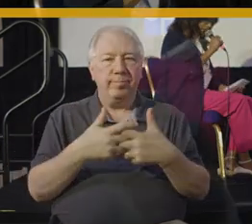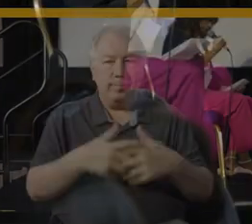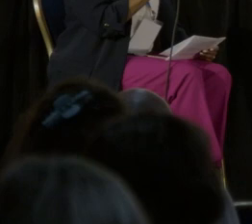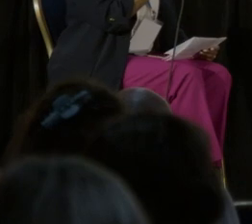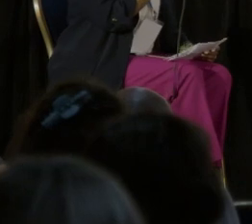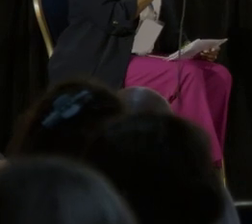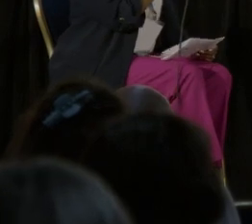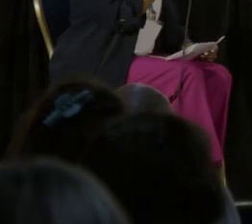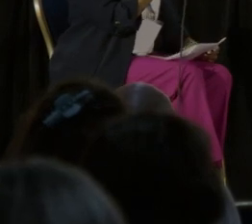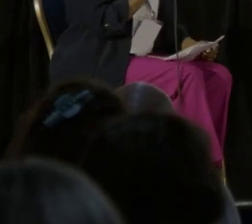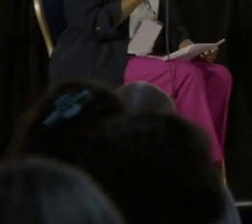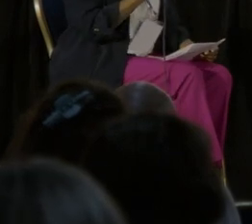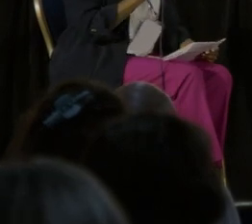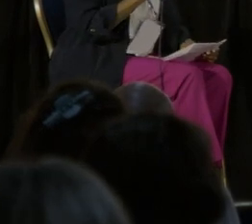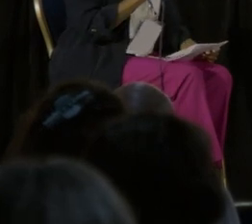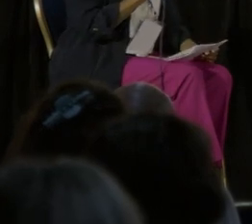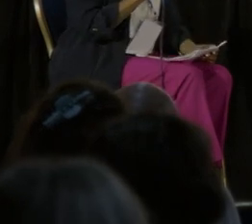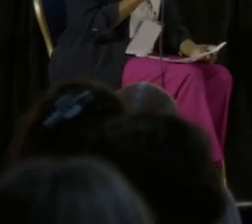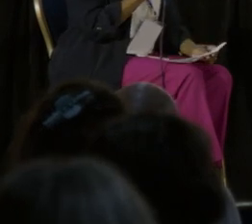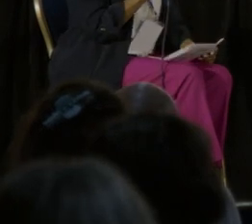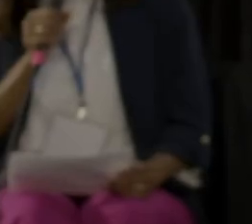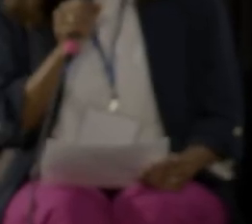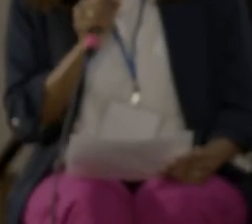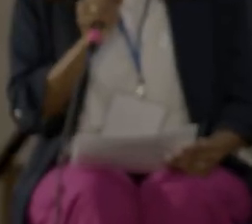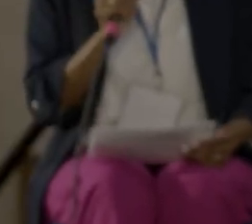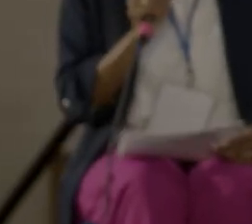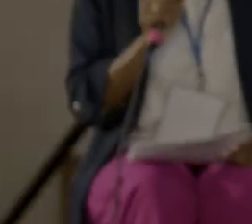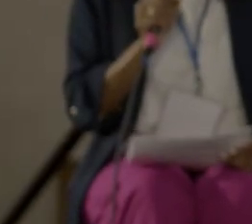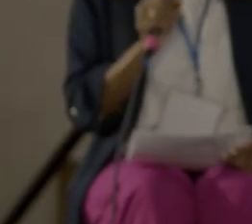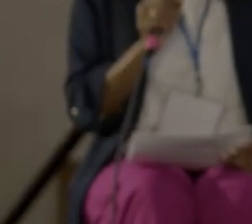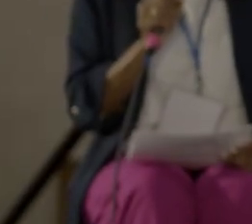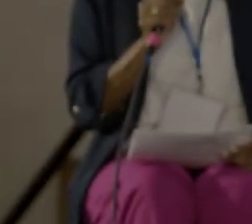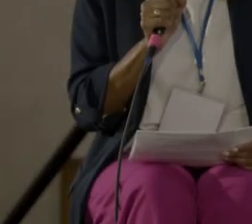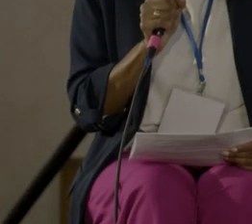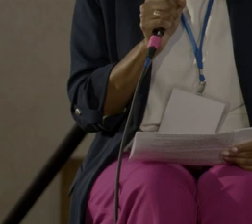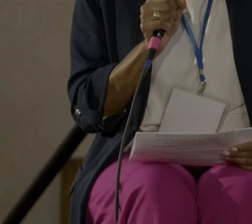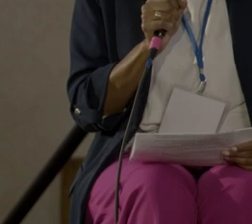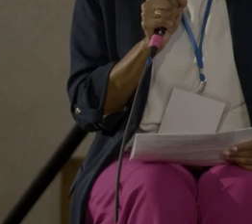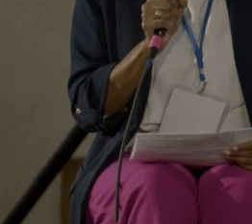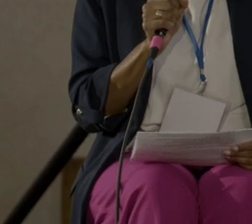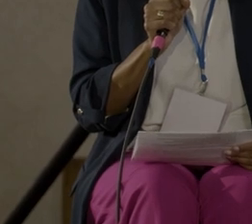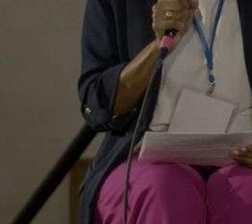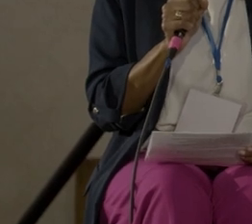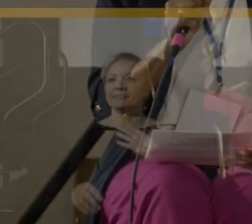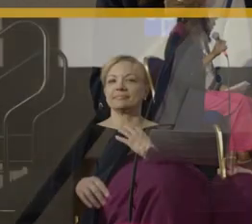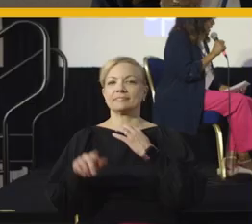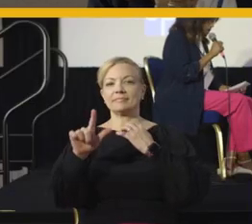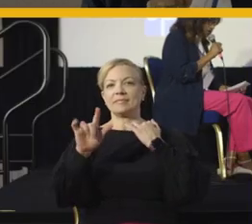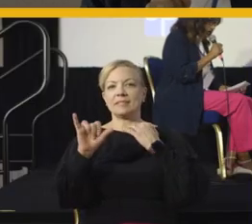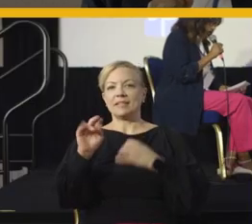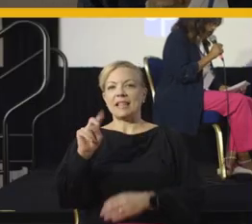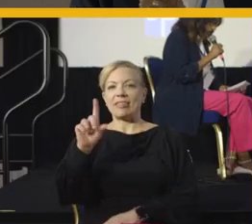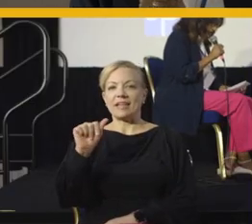And now I'm going to turn to Linda Midgett. And Linda, you're at Louisiana Public Broadcasting. And we